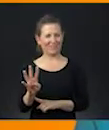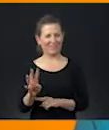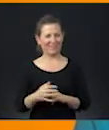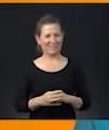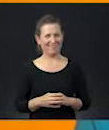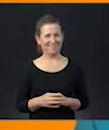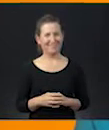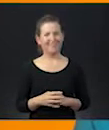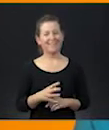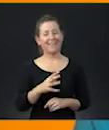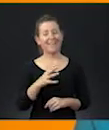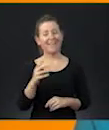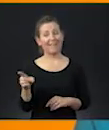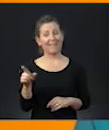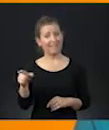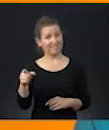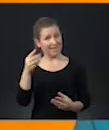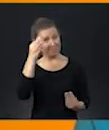And